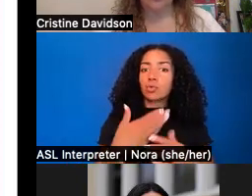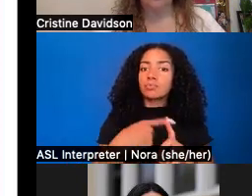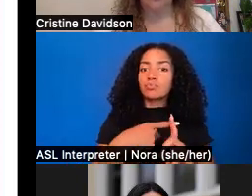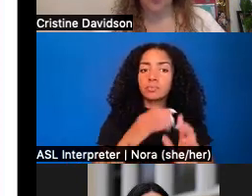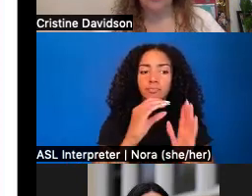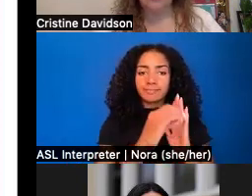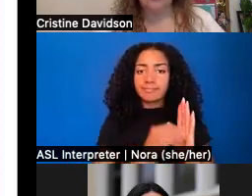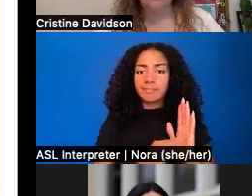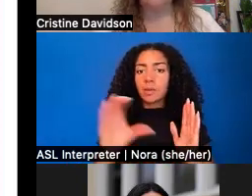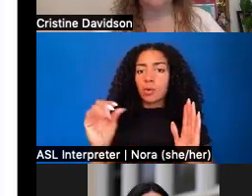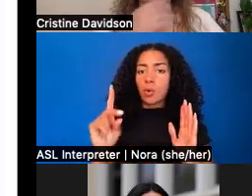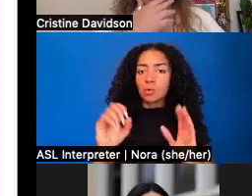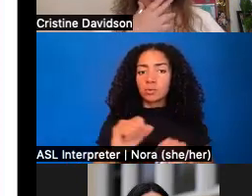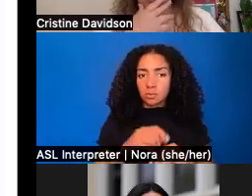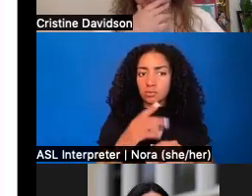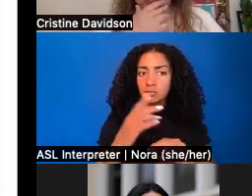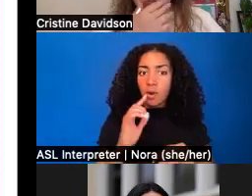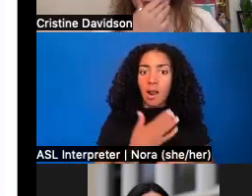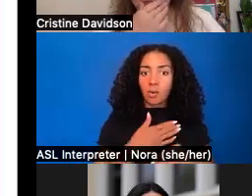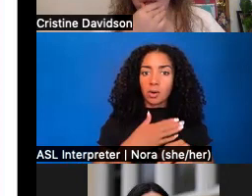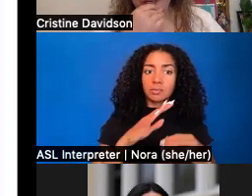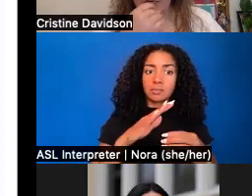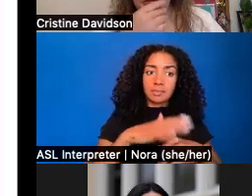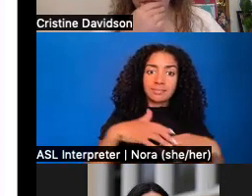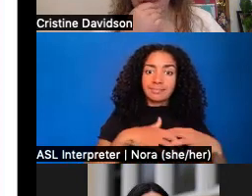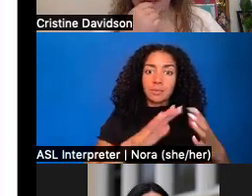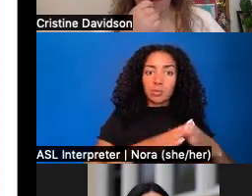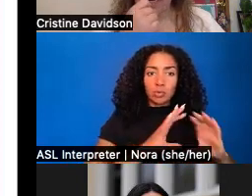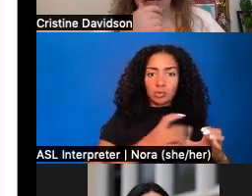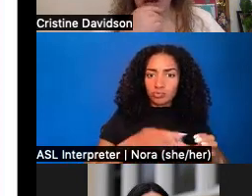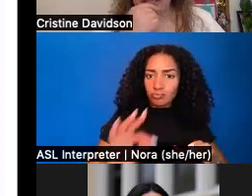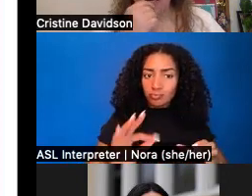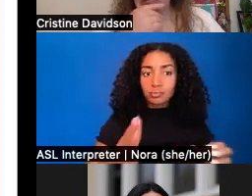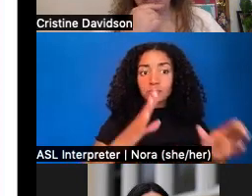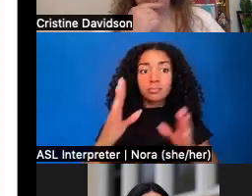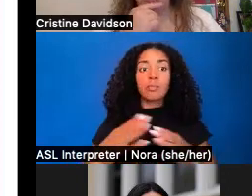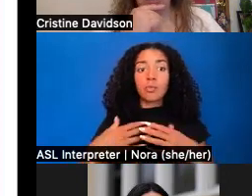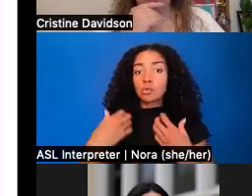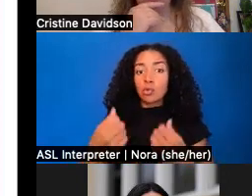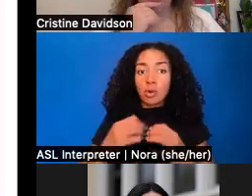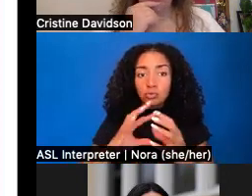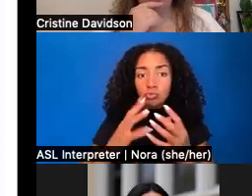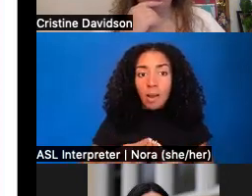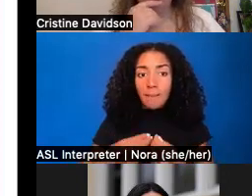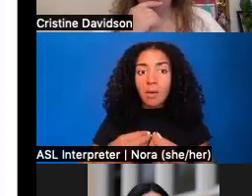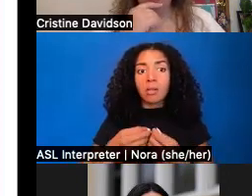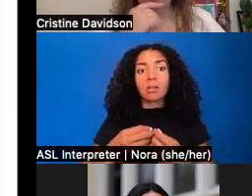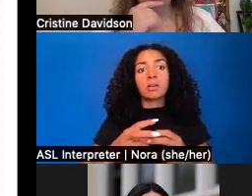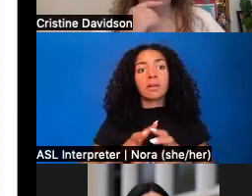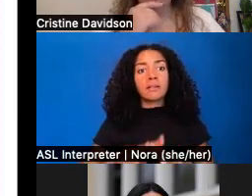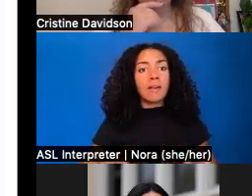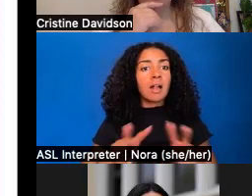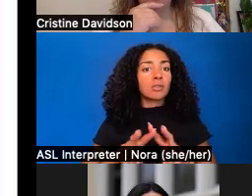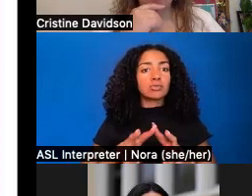Restoring our cultural practices is also, you know, something that we cannot talk about enough, right?